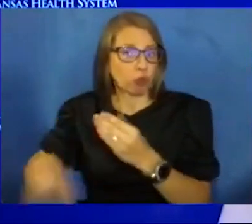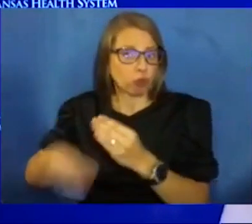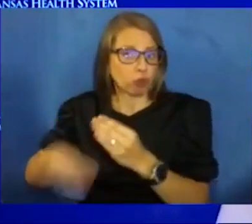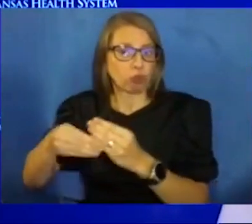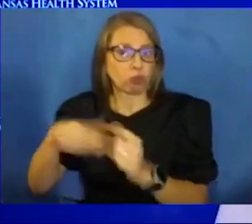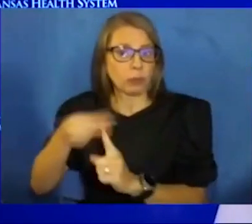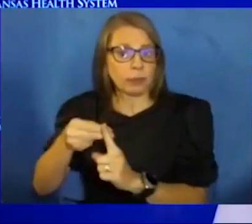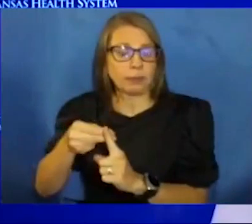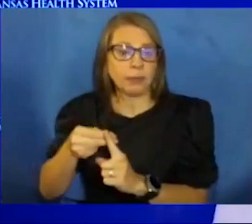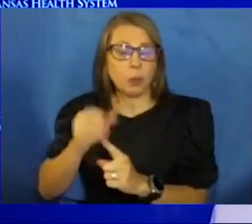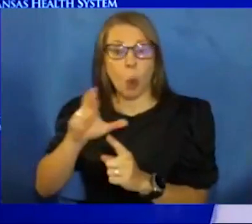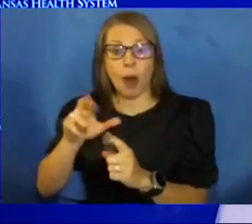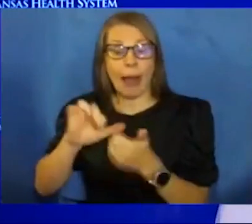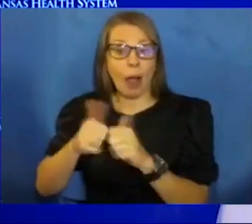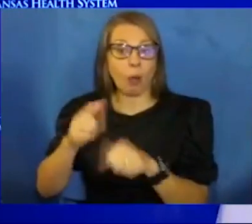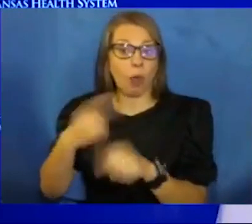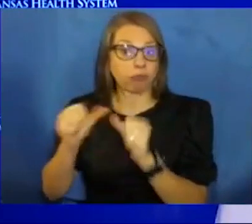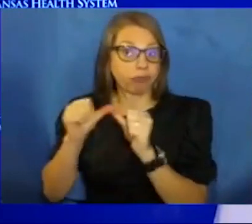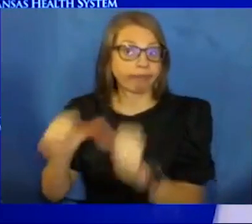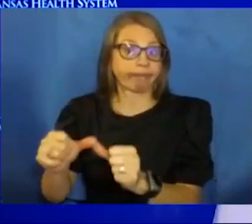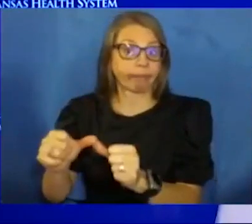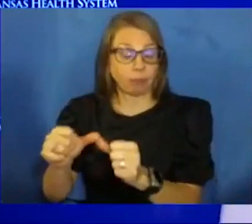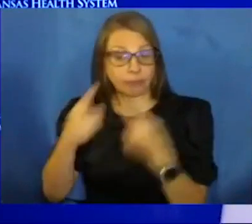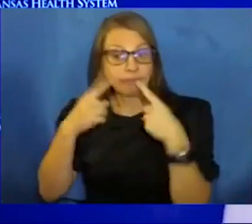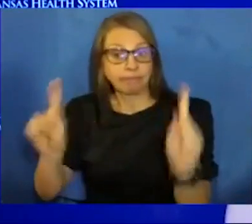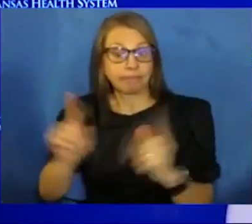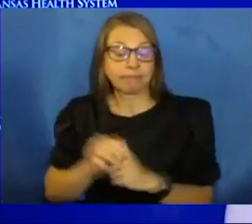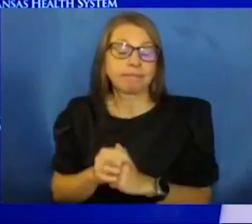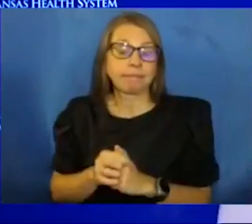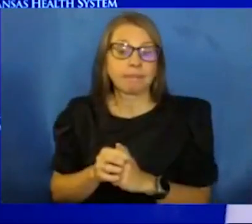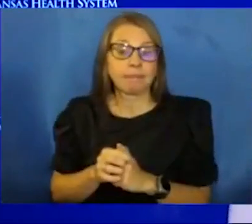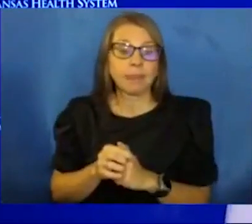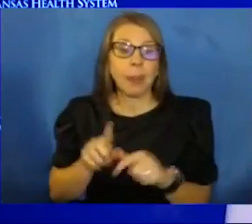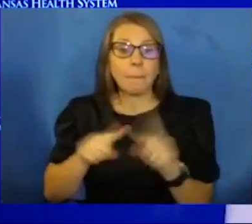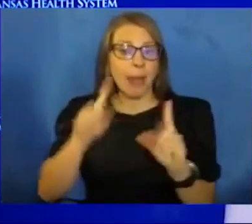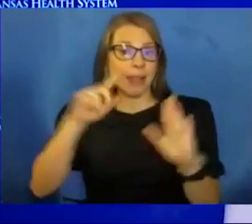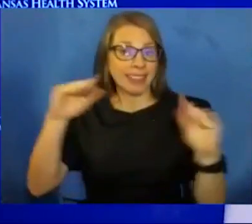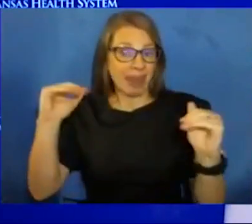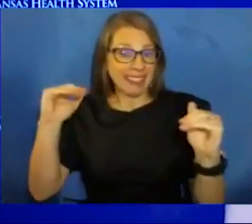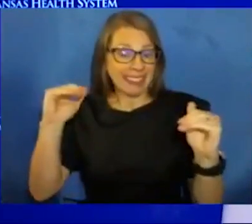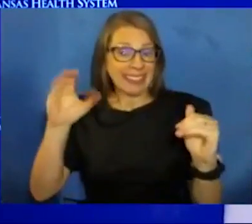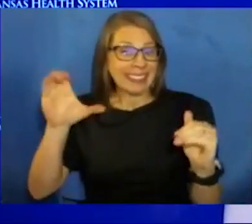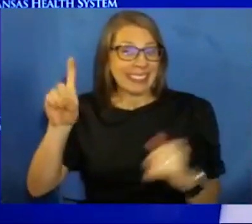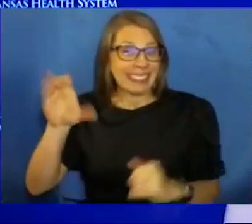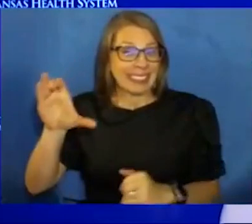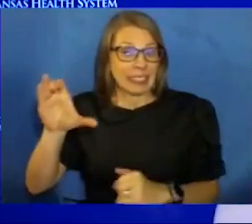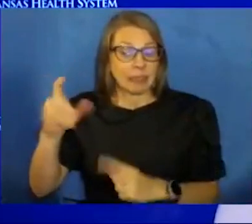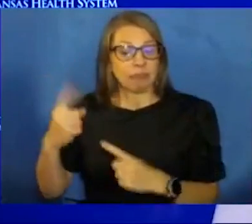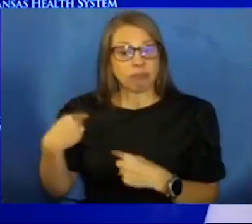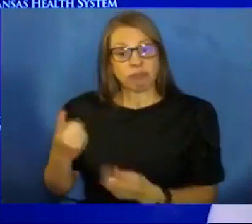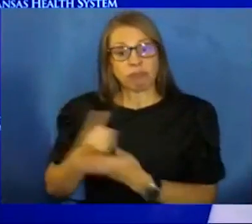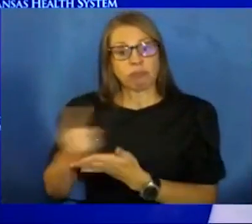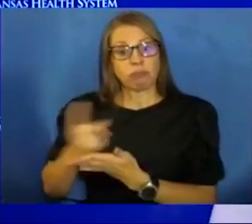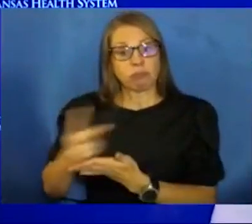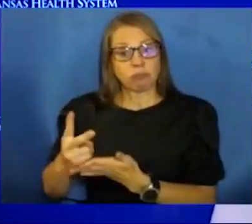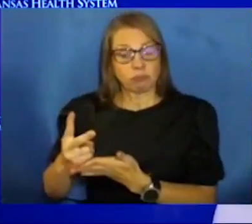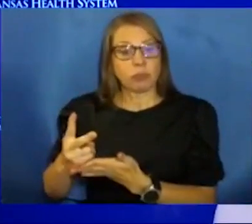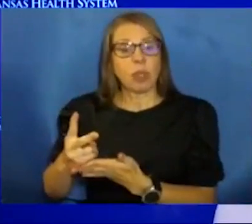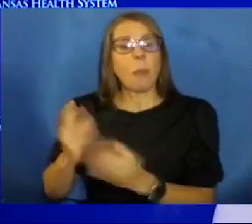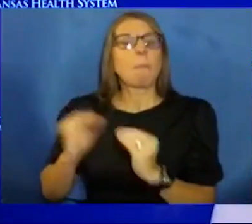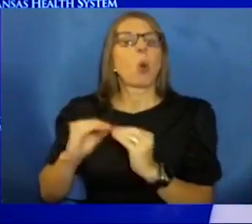been out as long. What we are expecting and what I saw from the CDC is that within the next few weeks there should be more information about